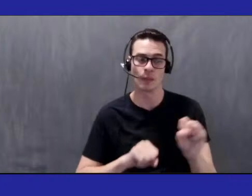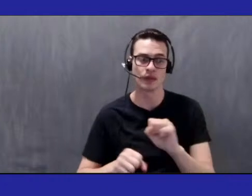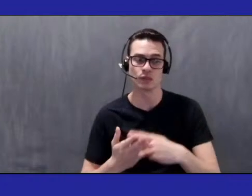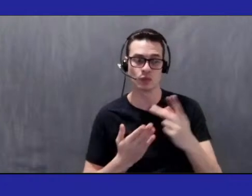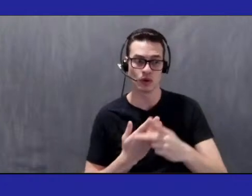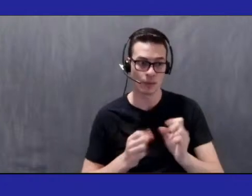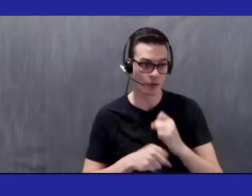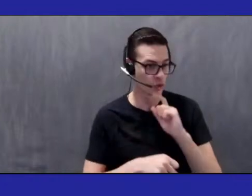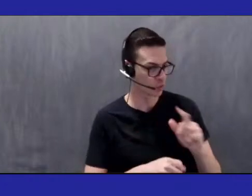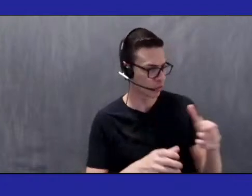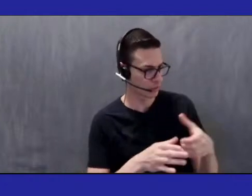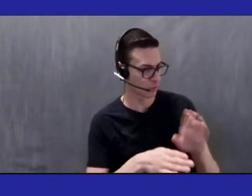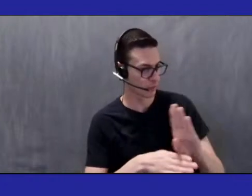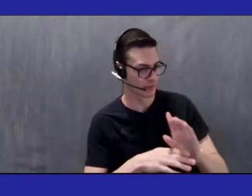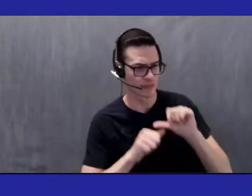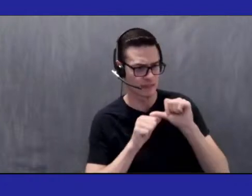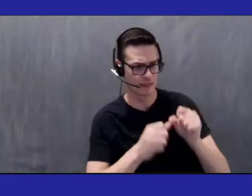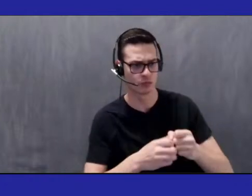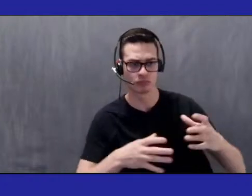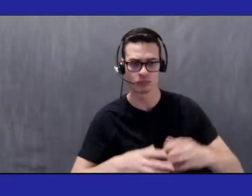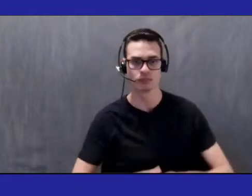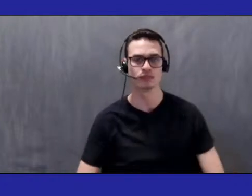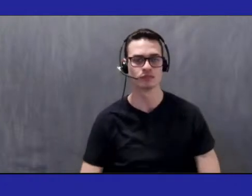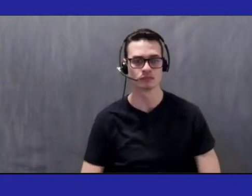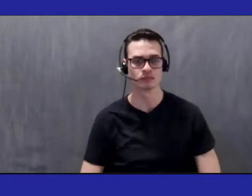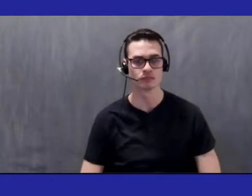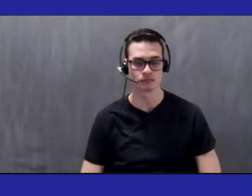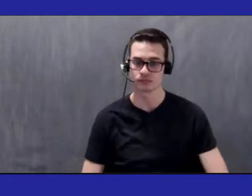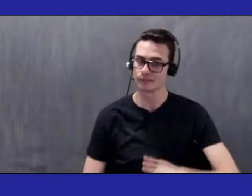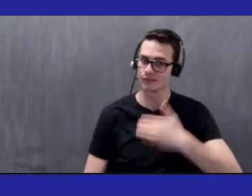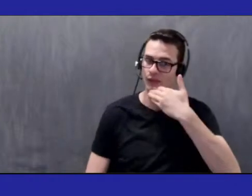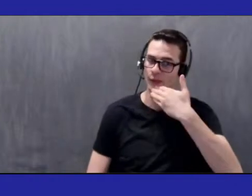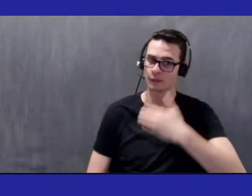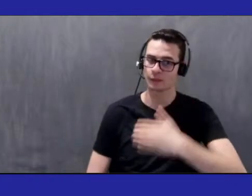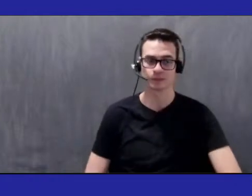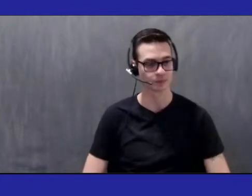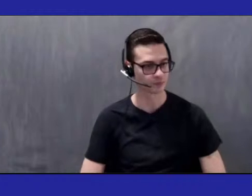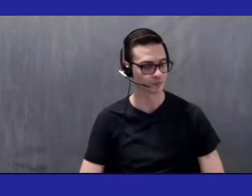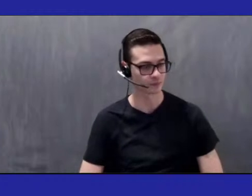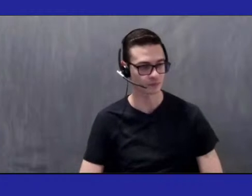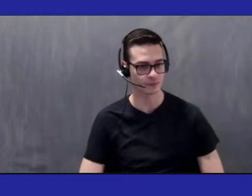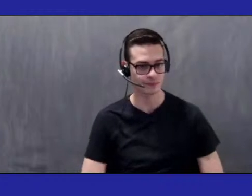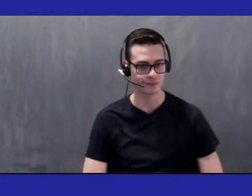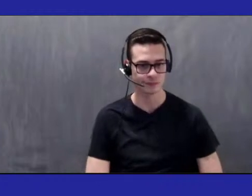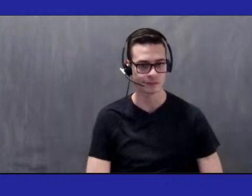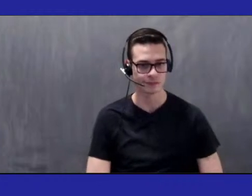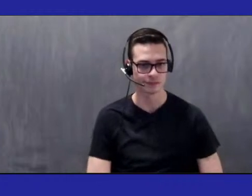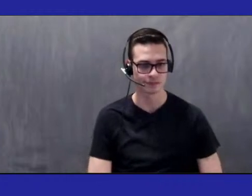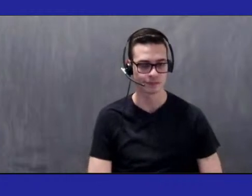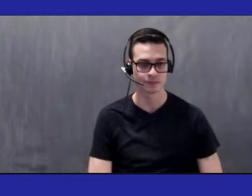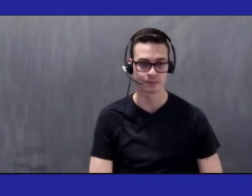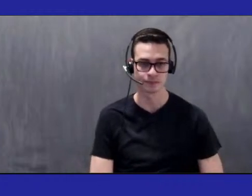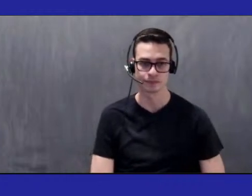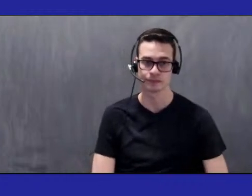businesses continue to grow. Thank you. Thank you. Dr. Pagan? Just, it's